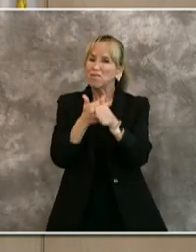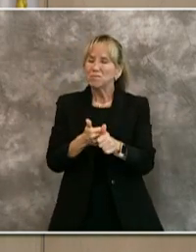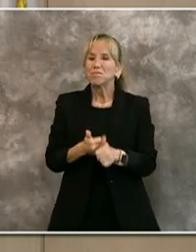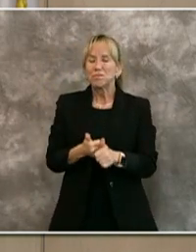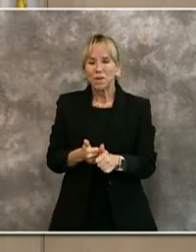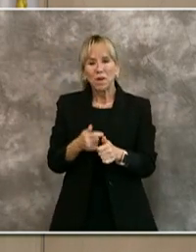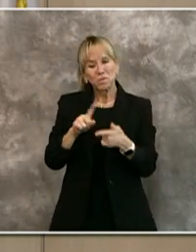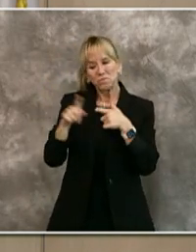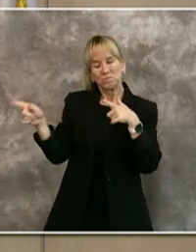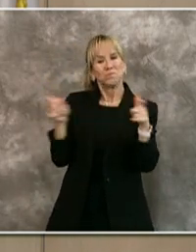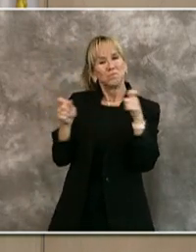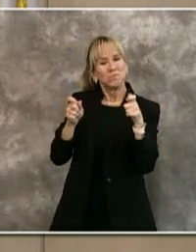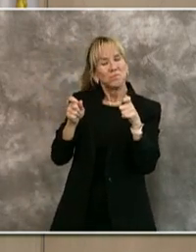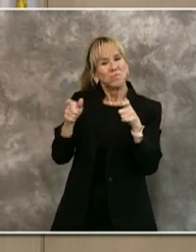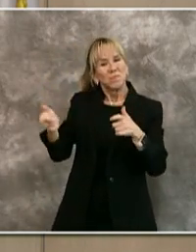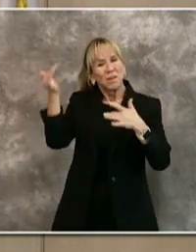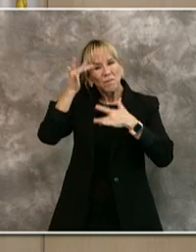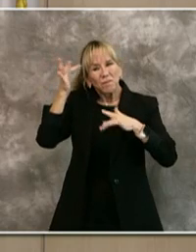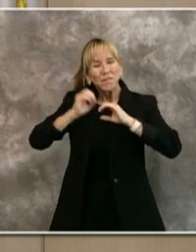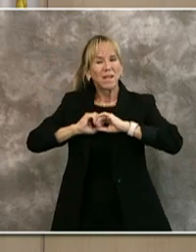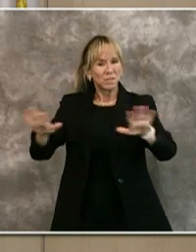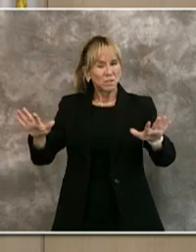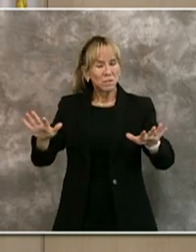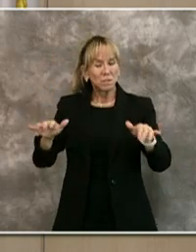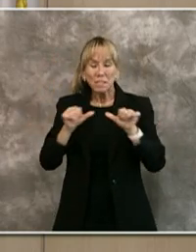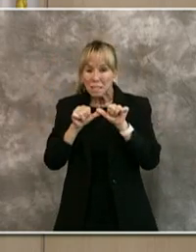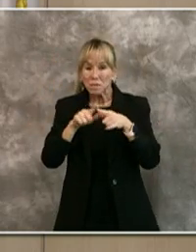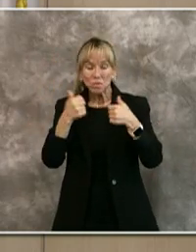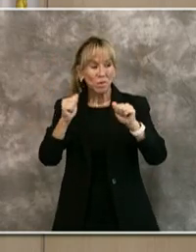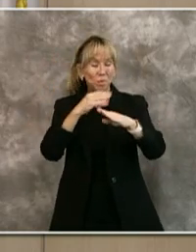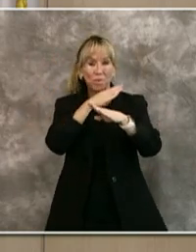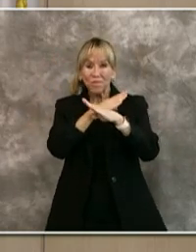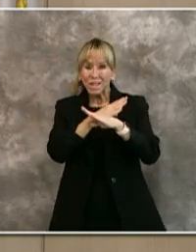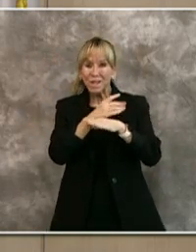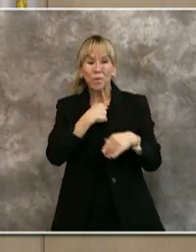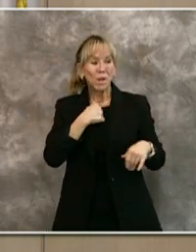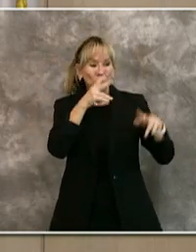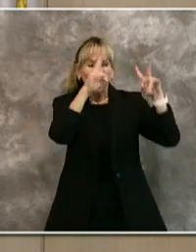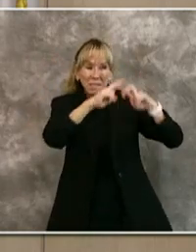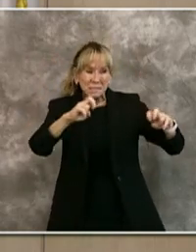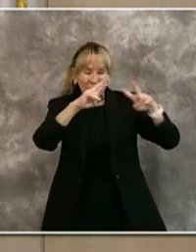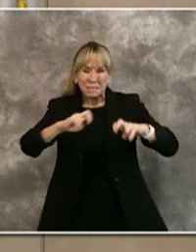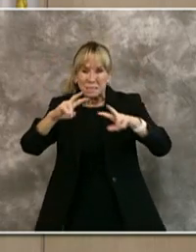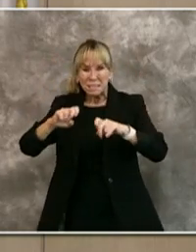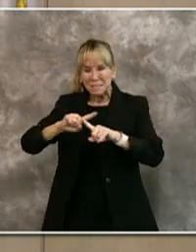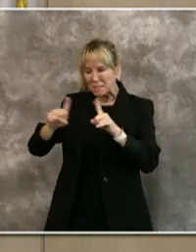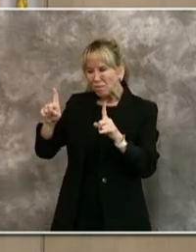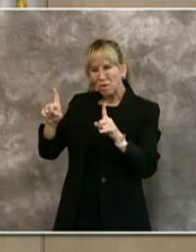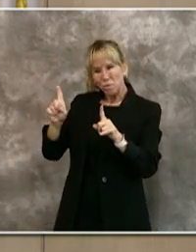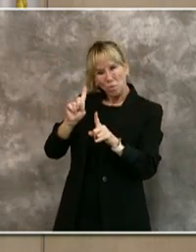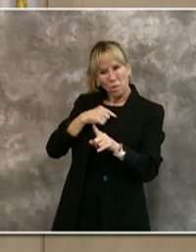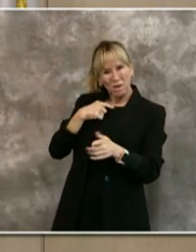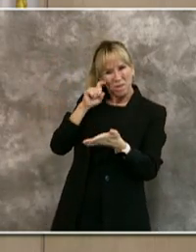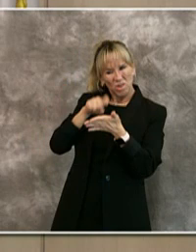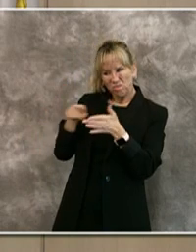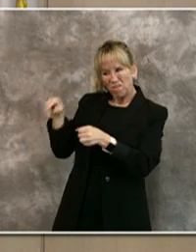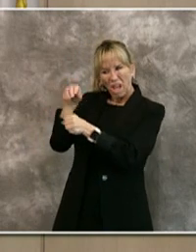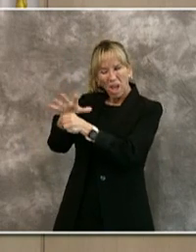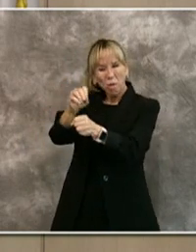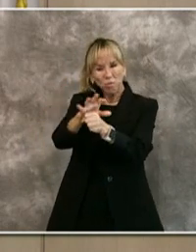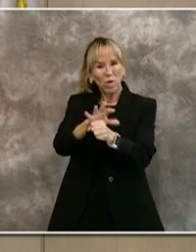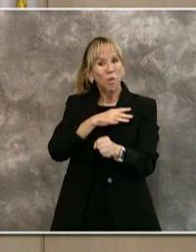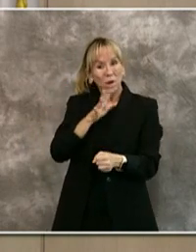conduct the infection control and prevention assessments of the various outbreak locations, and